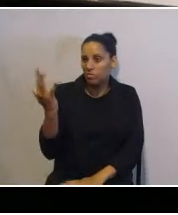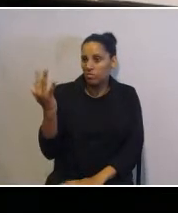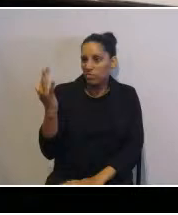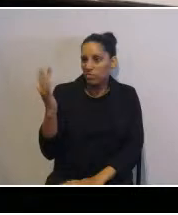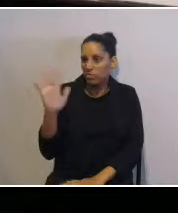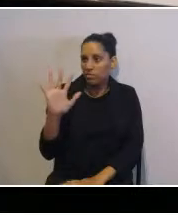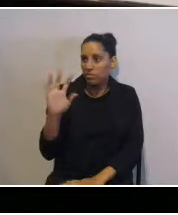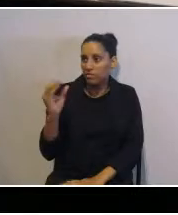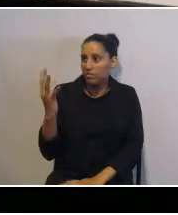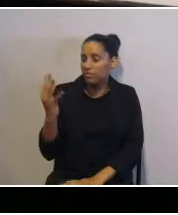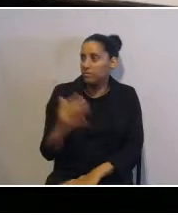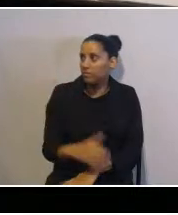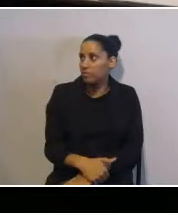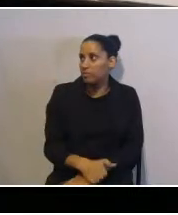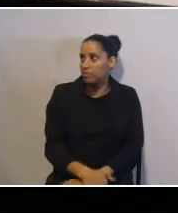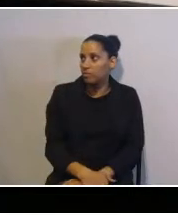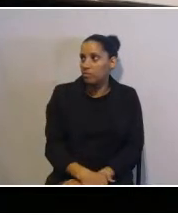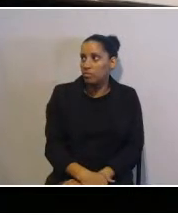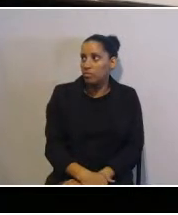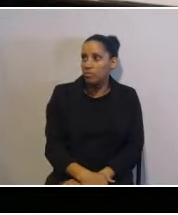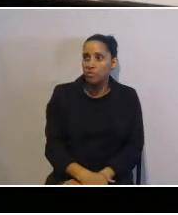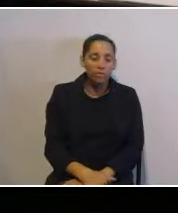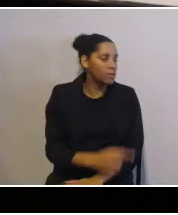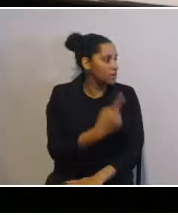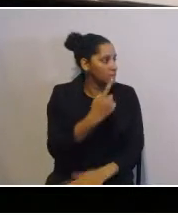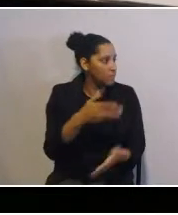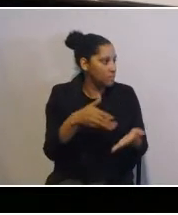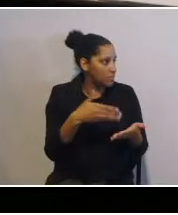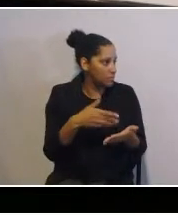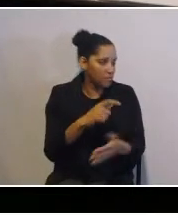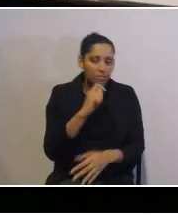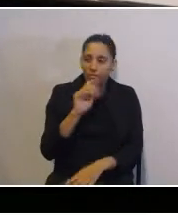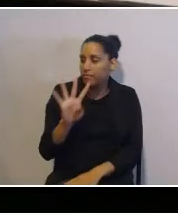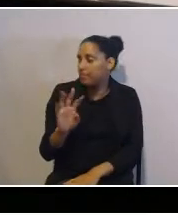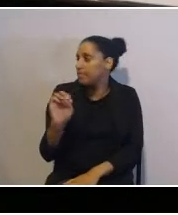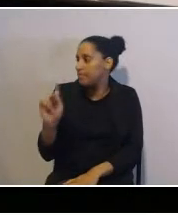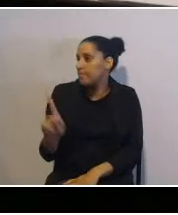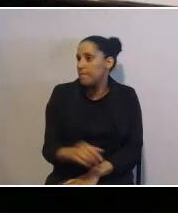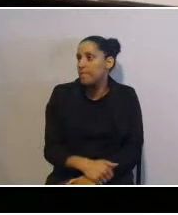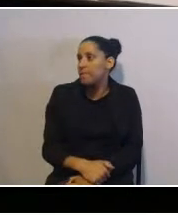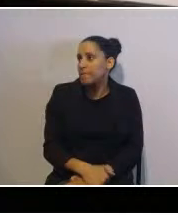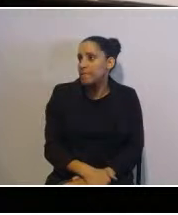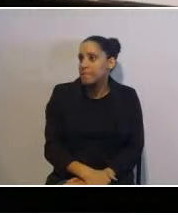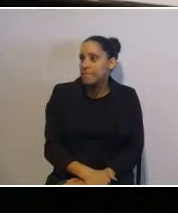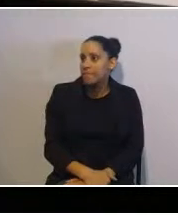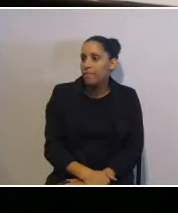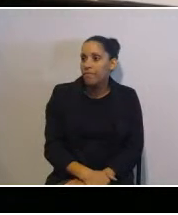here. One isn't here this morning. Four. Okay. All right.